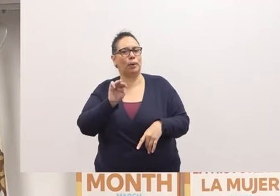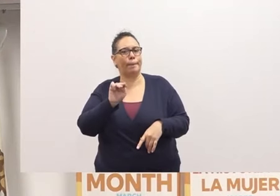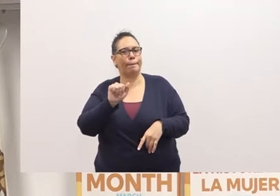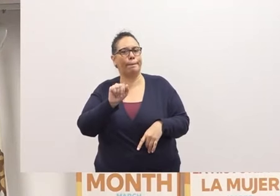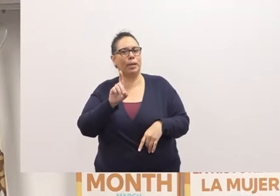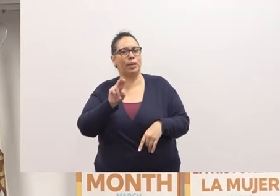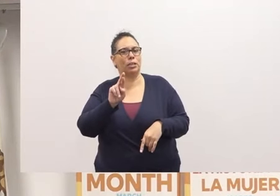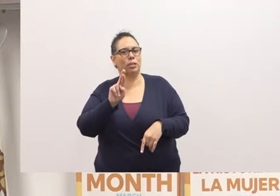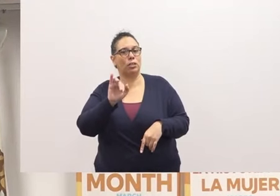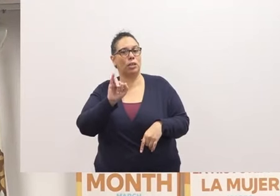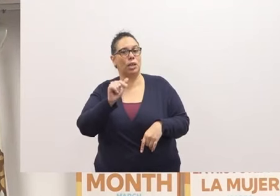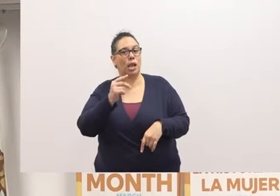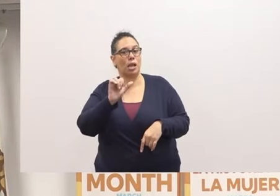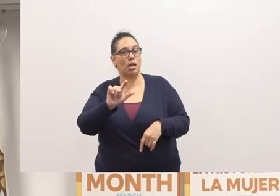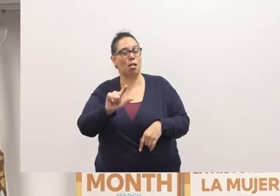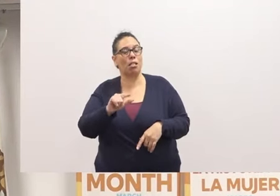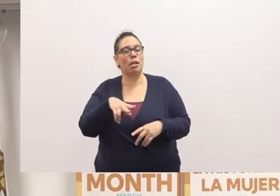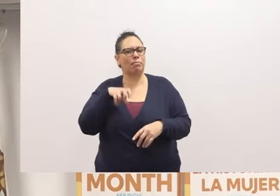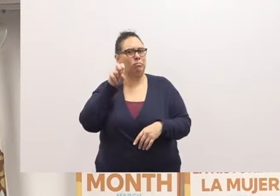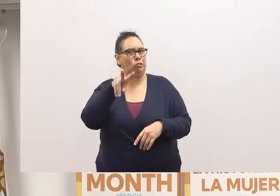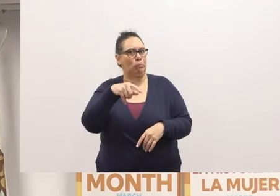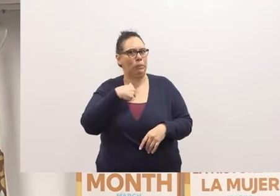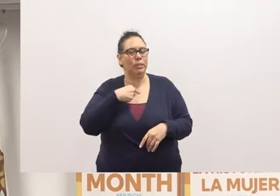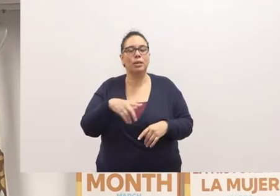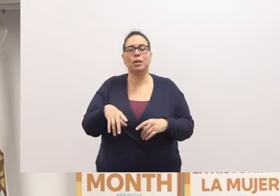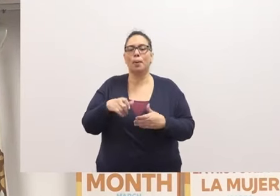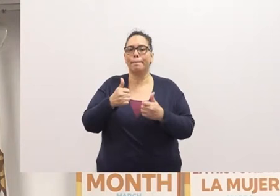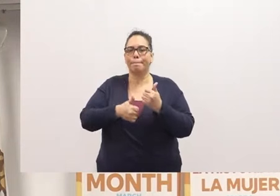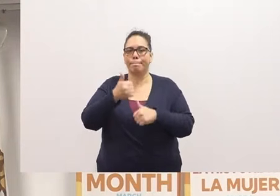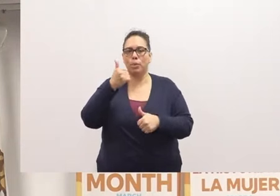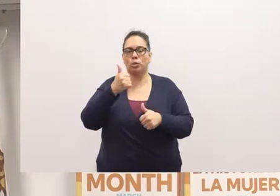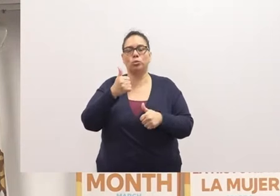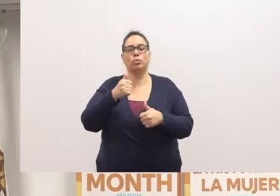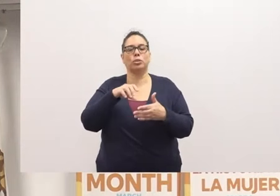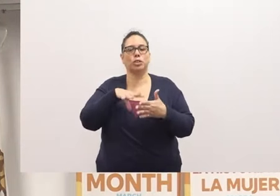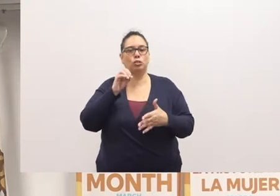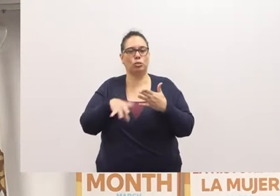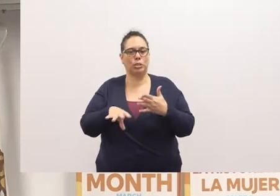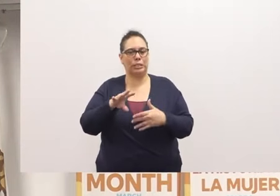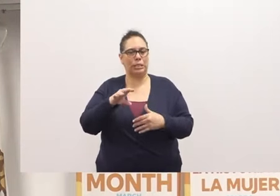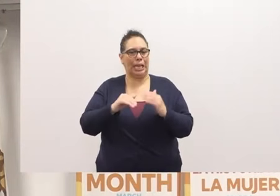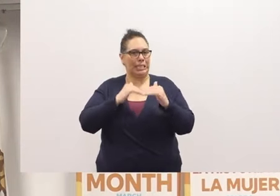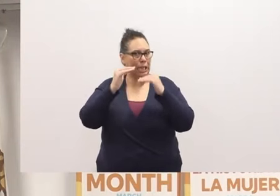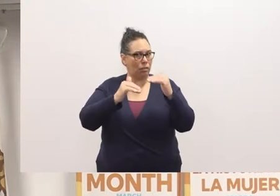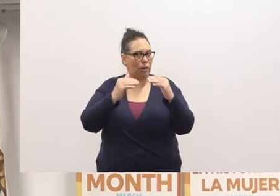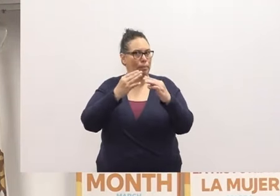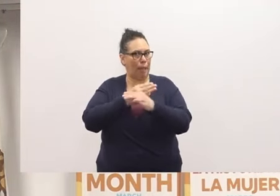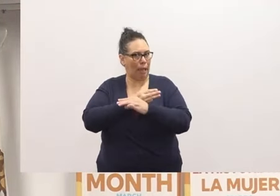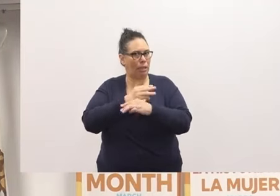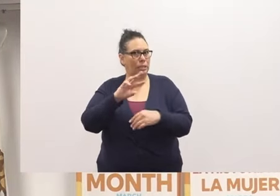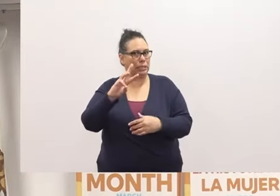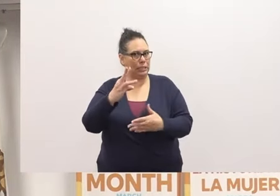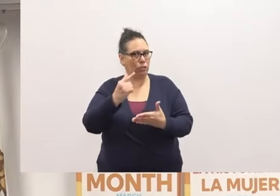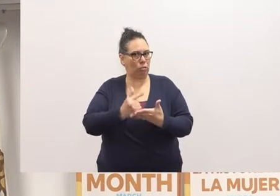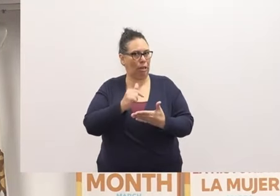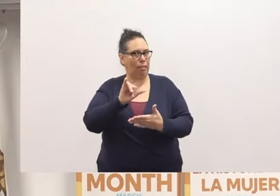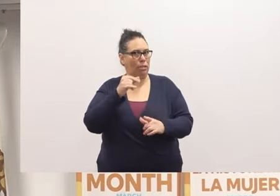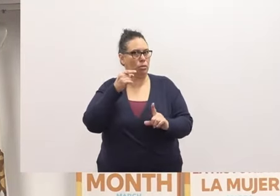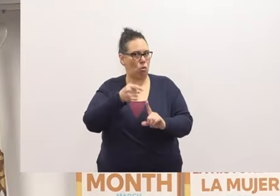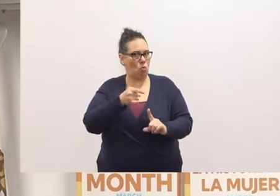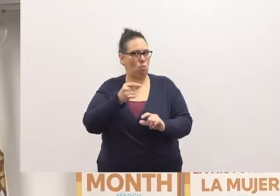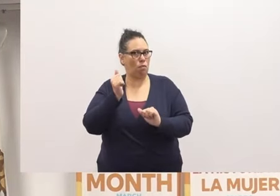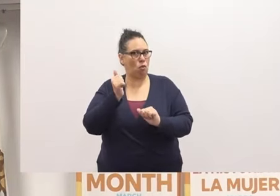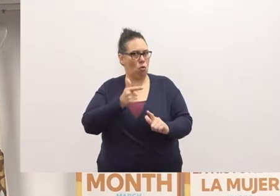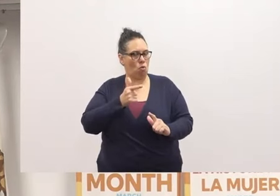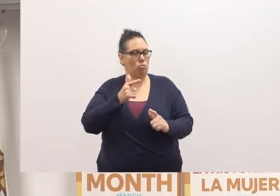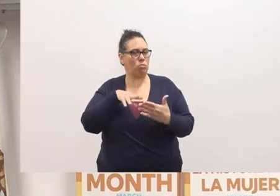here. So if most of our students are in sixth grade accelerated math, and that's the goal, right, to at some point have all of our